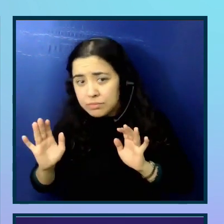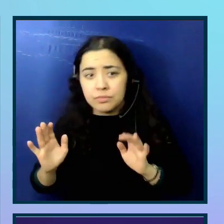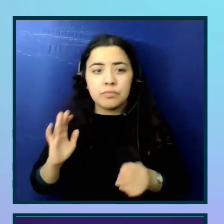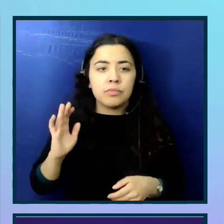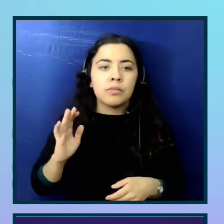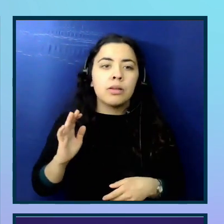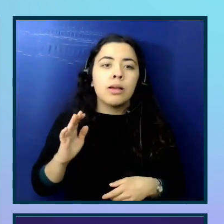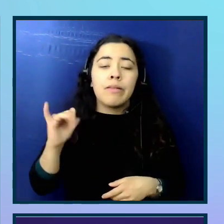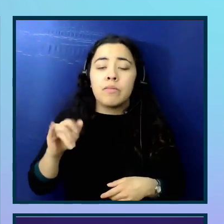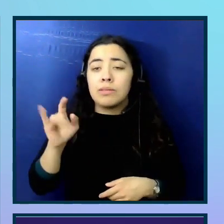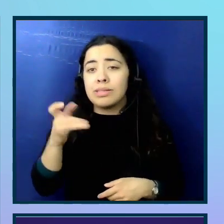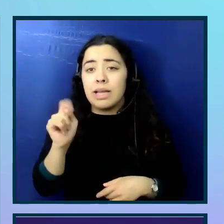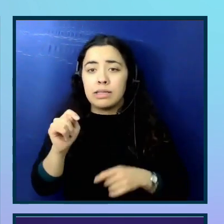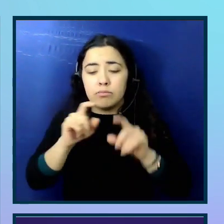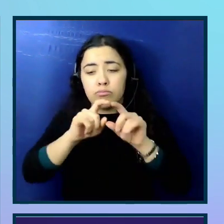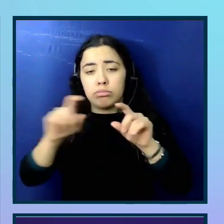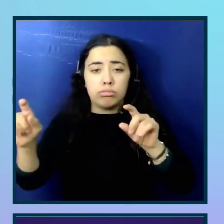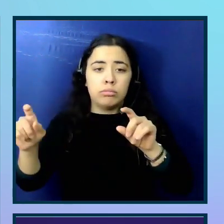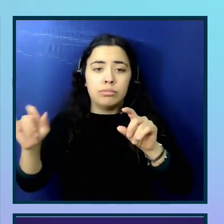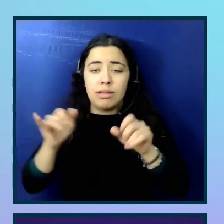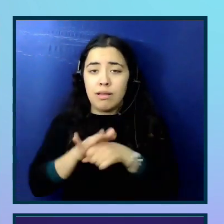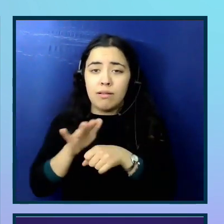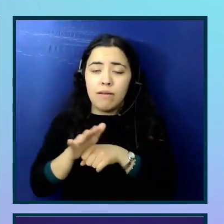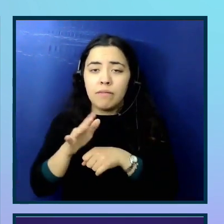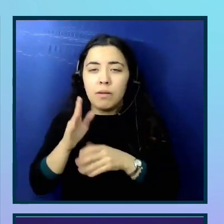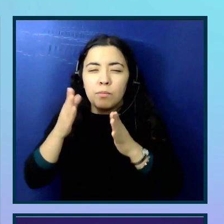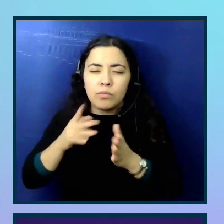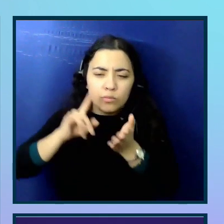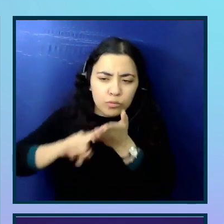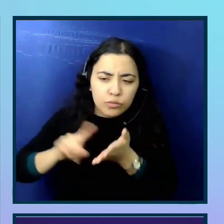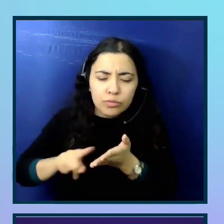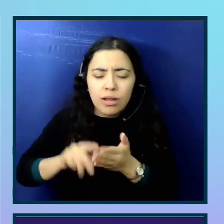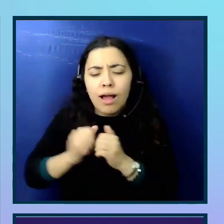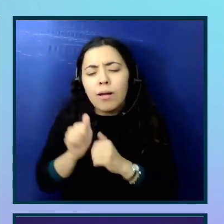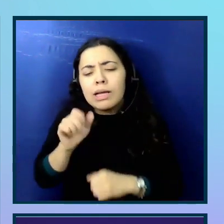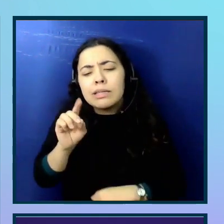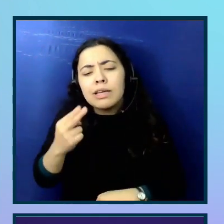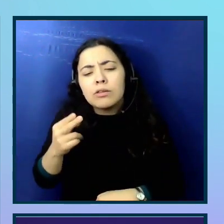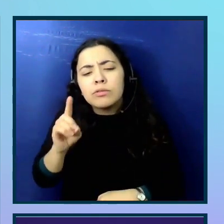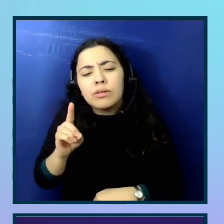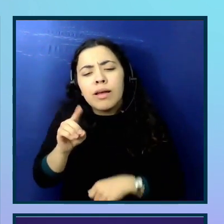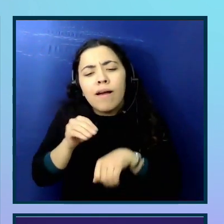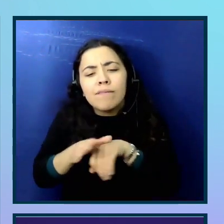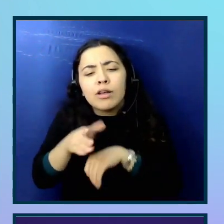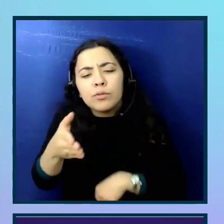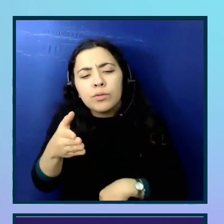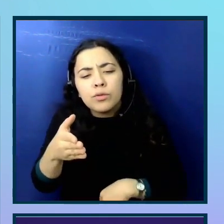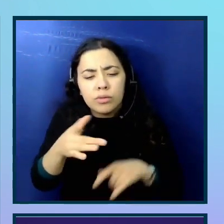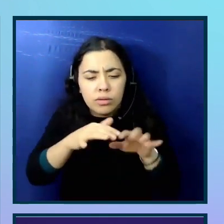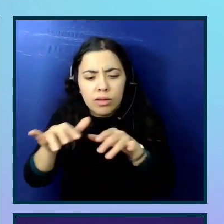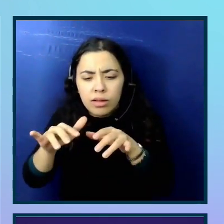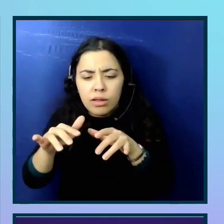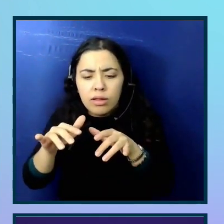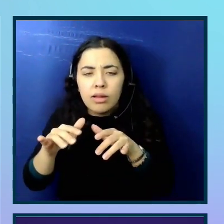asking somebody, I saw while I was researching, how does ADHD affect you? And it had a 30 character limit. Like, are you kidding me? I could give a